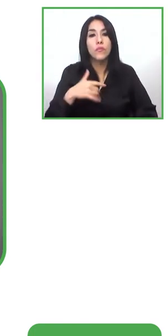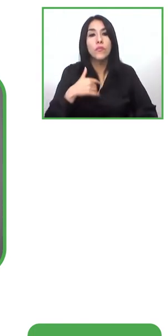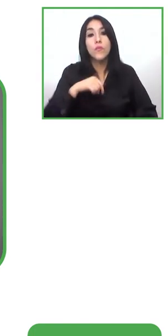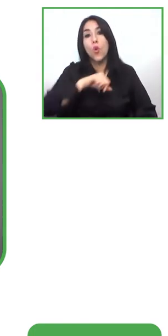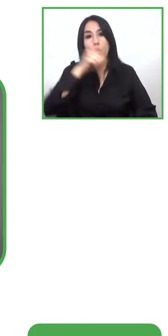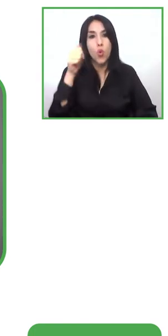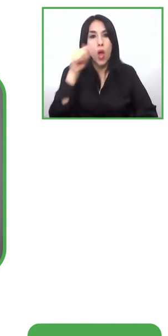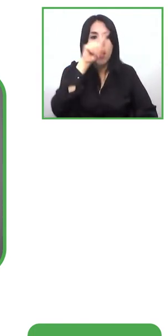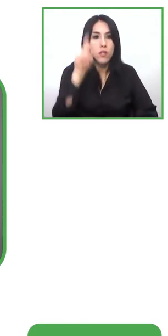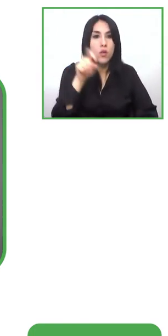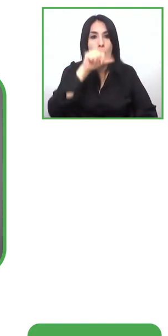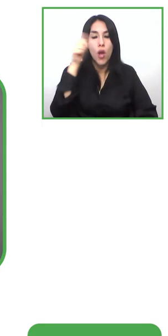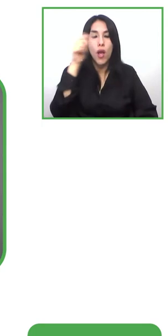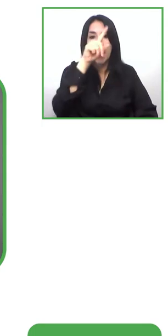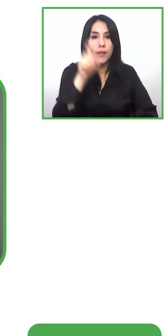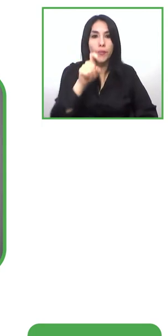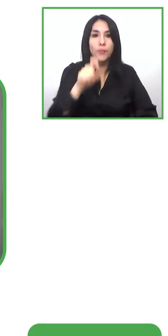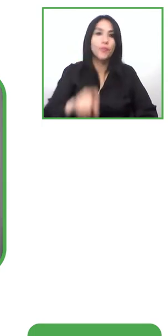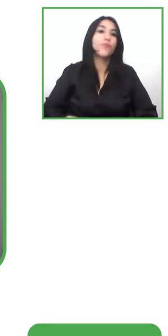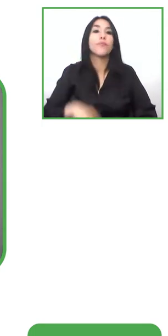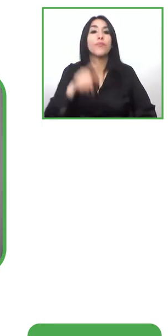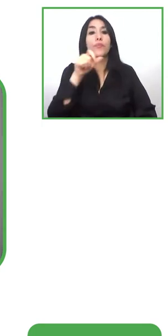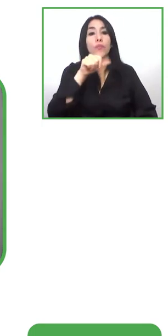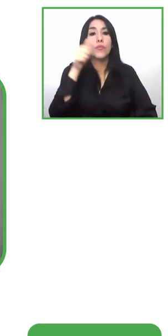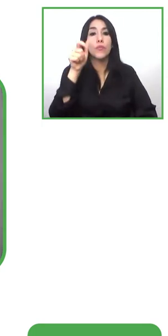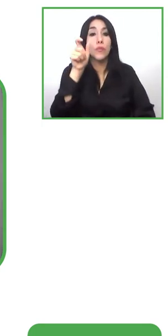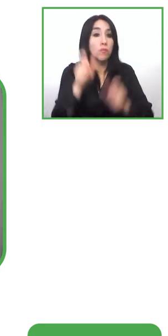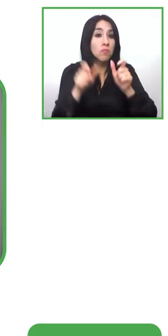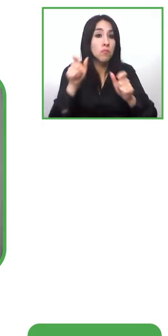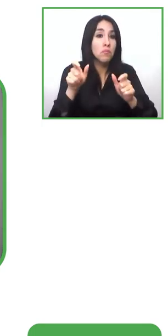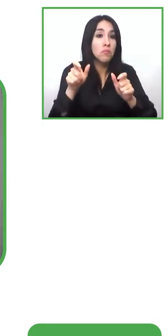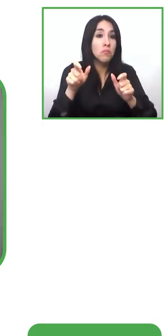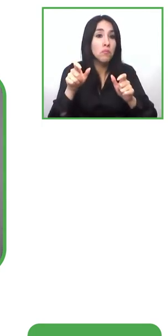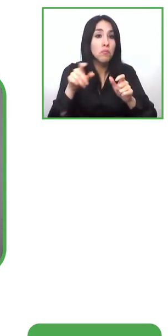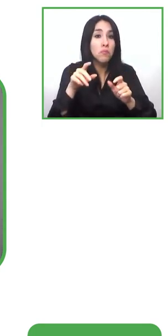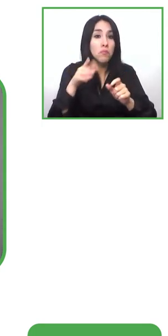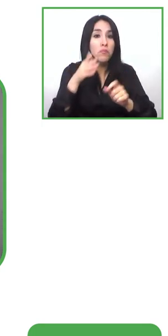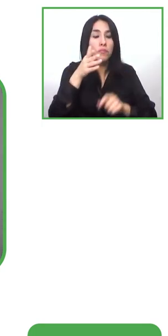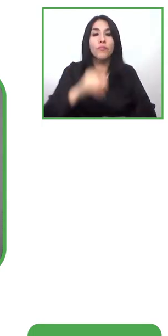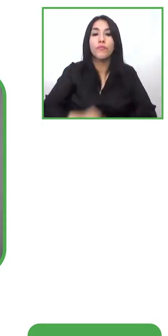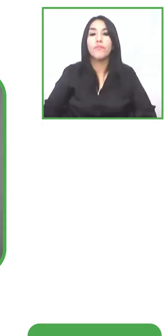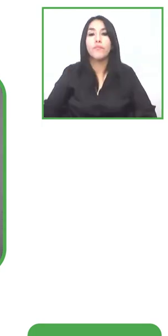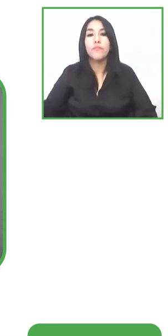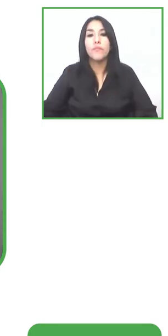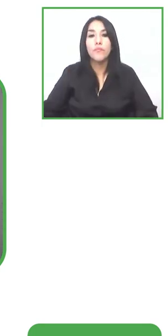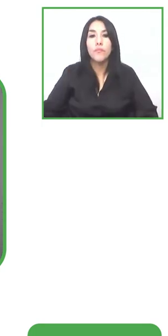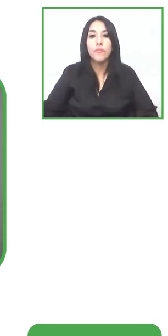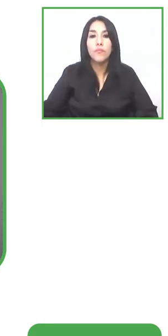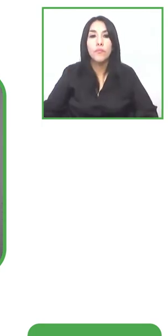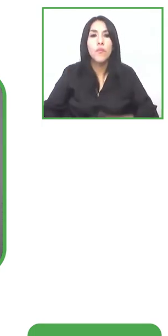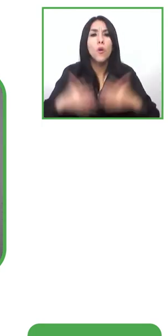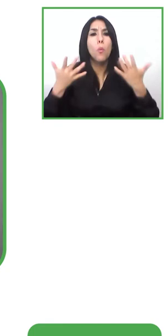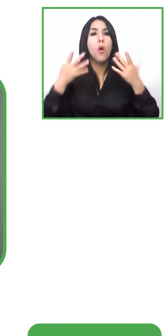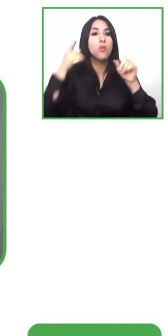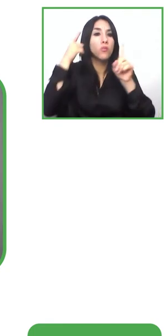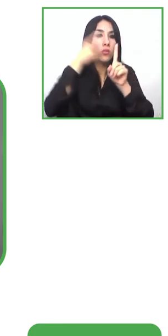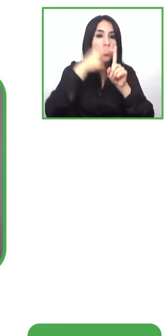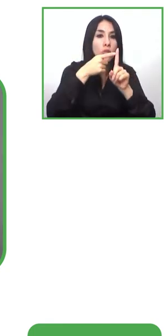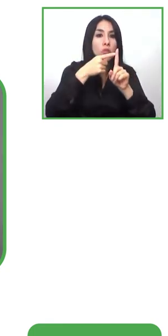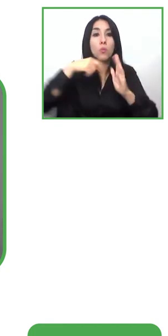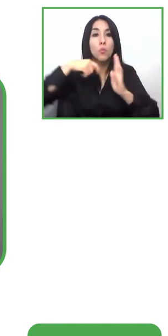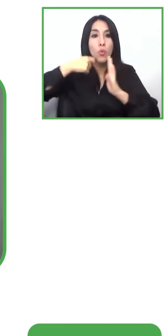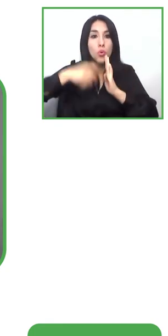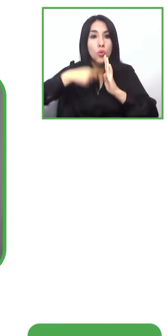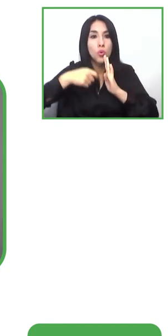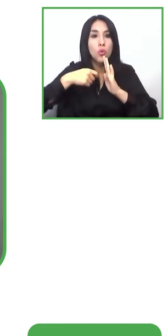on Zoom. It's been useful to continue our professional